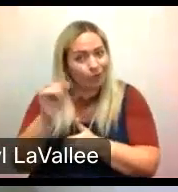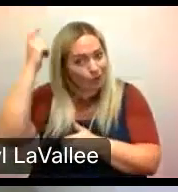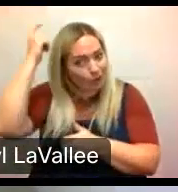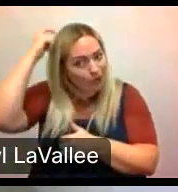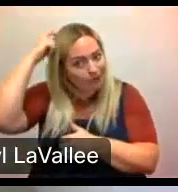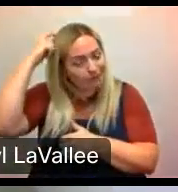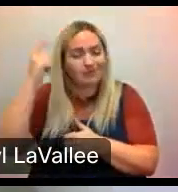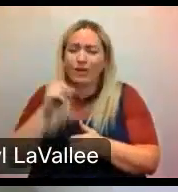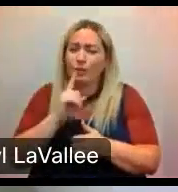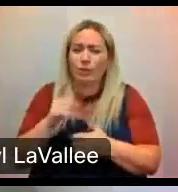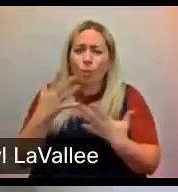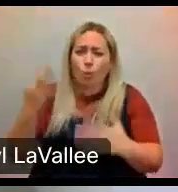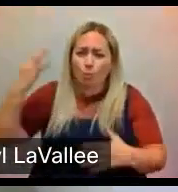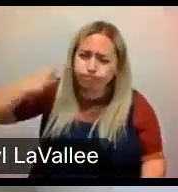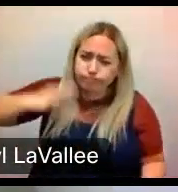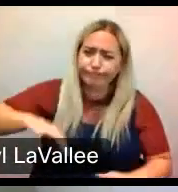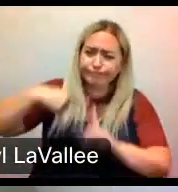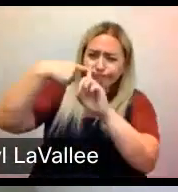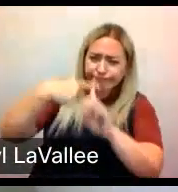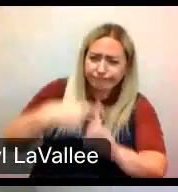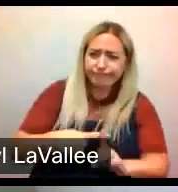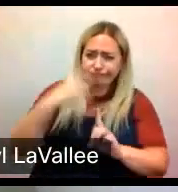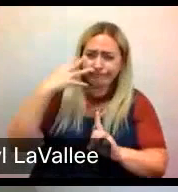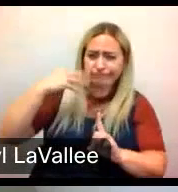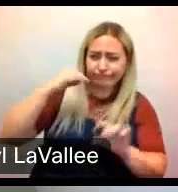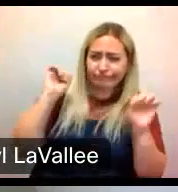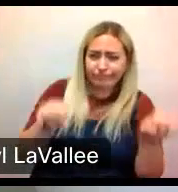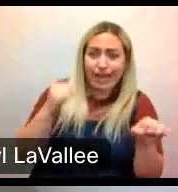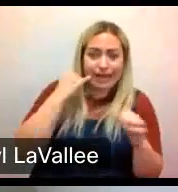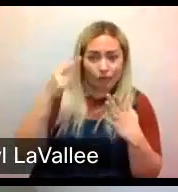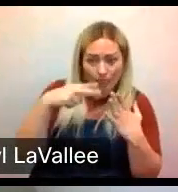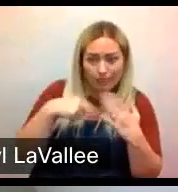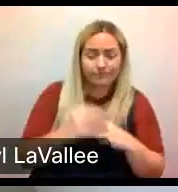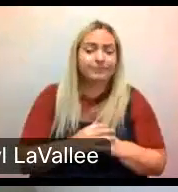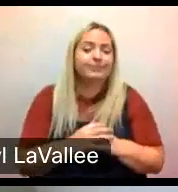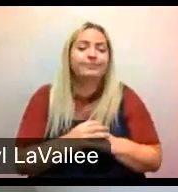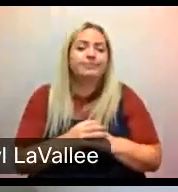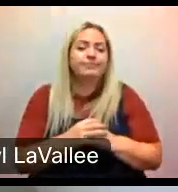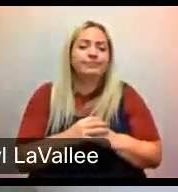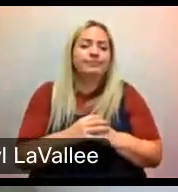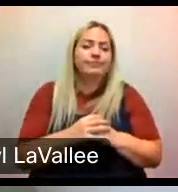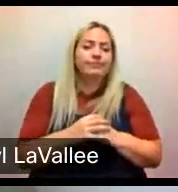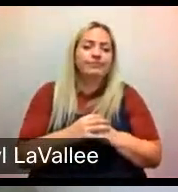there are extreme benefits that you can experience if you read. Okay.